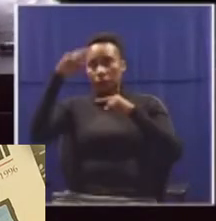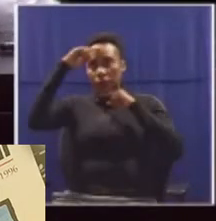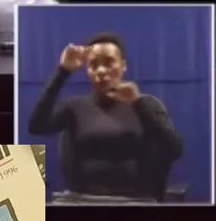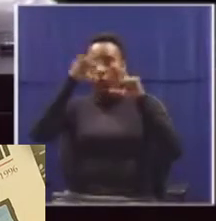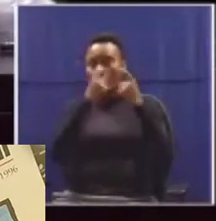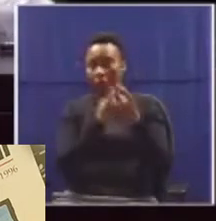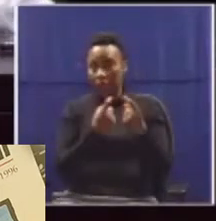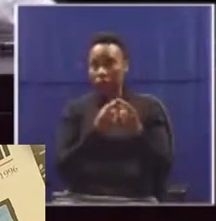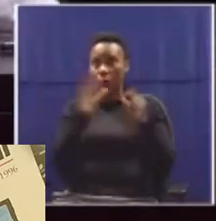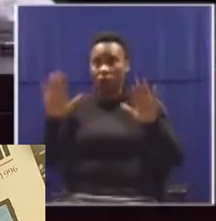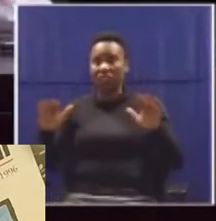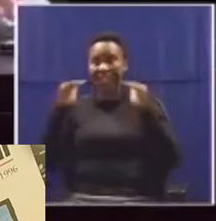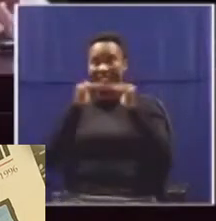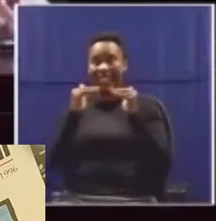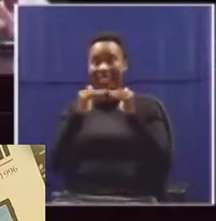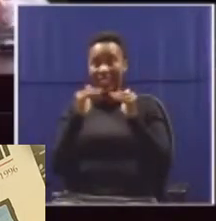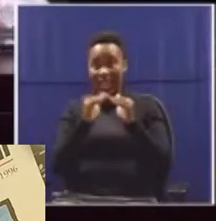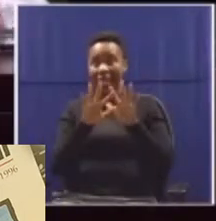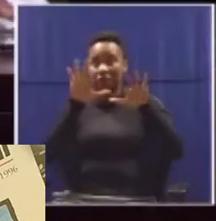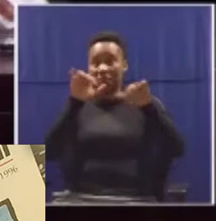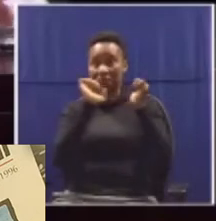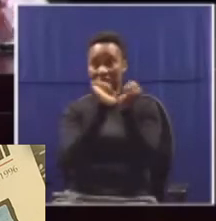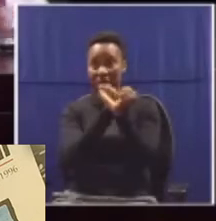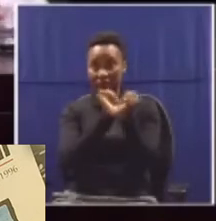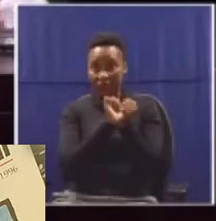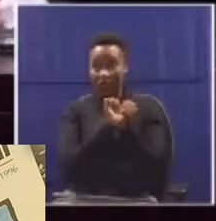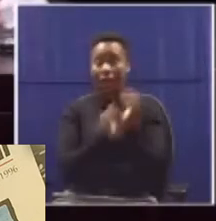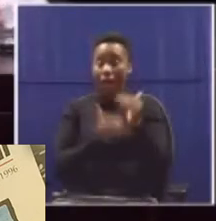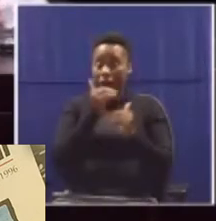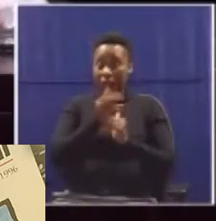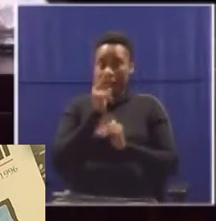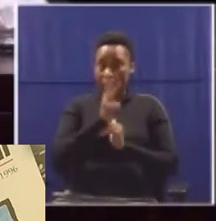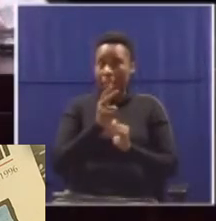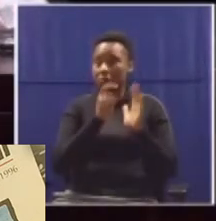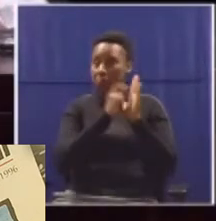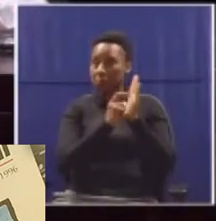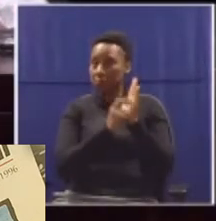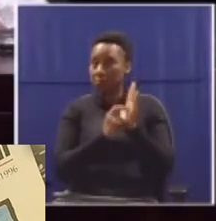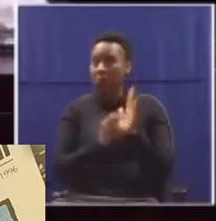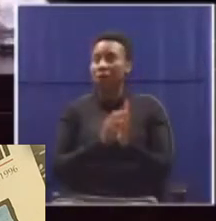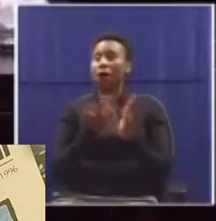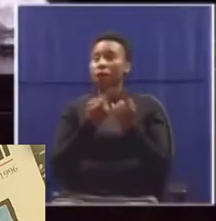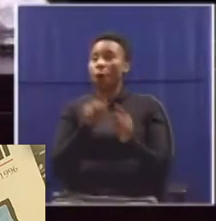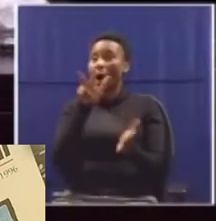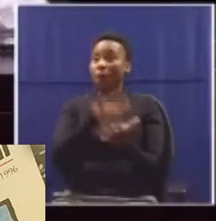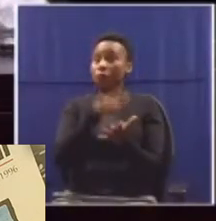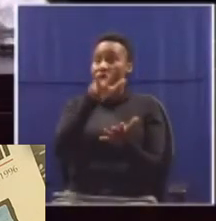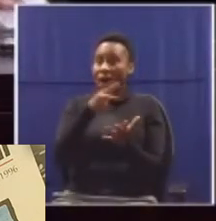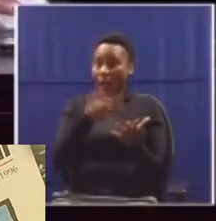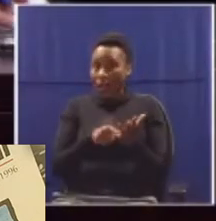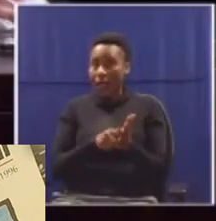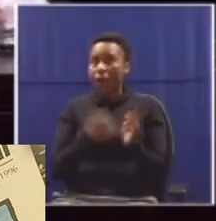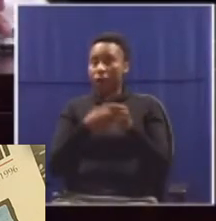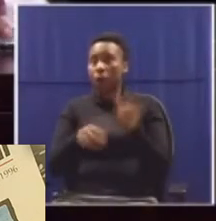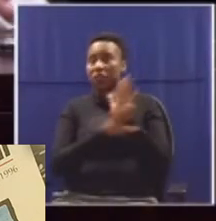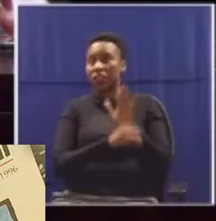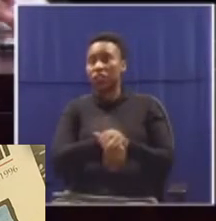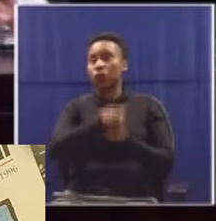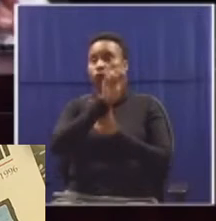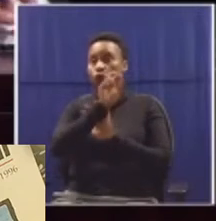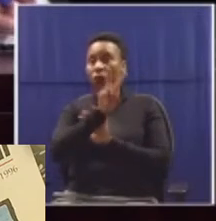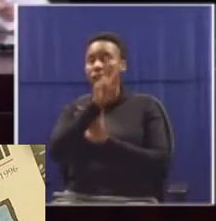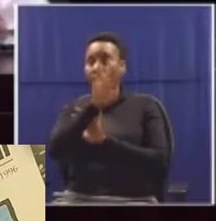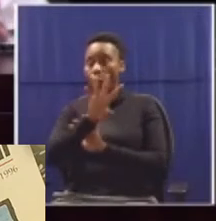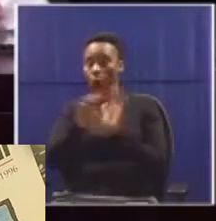committee on Justice and Correctional Services having considered regulations for approval in terms of section 94 subsection 1